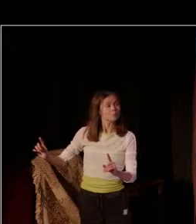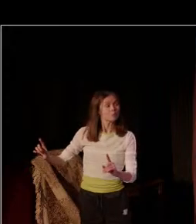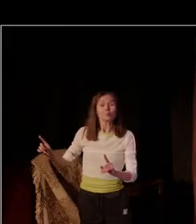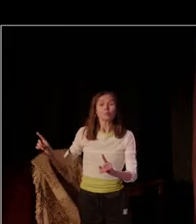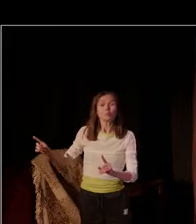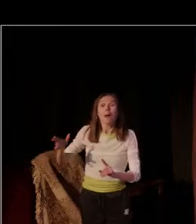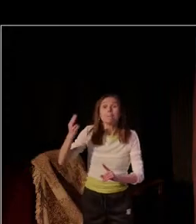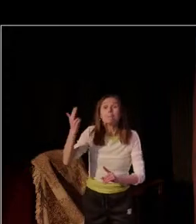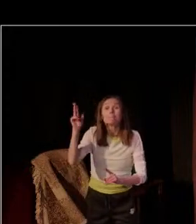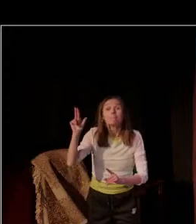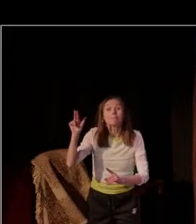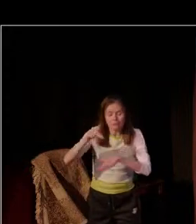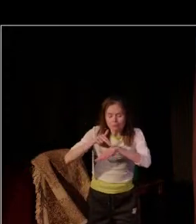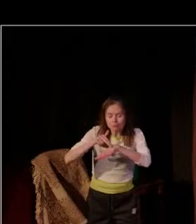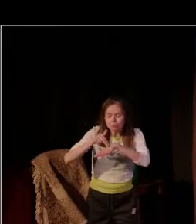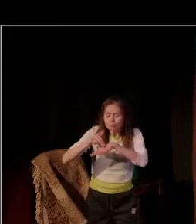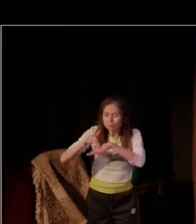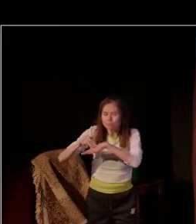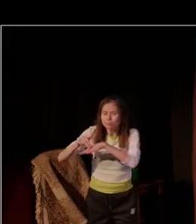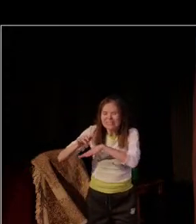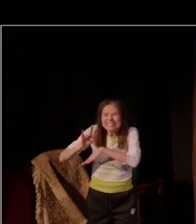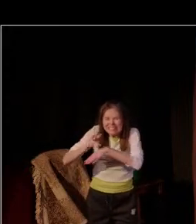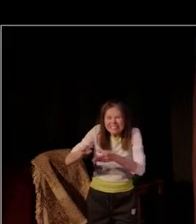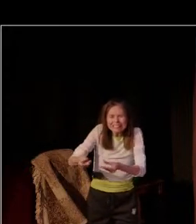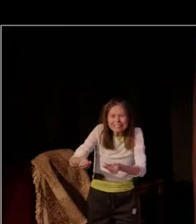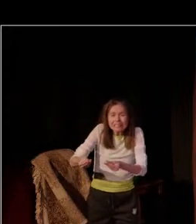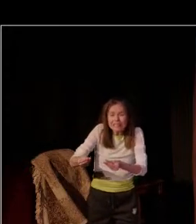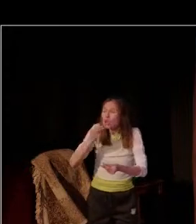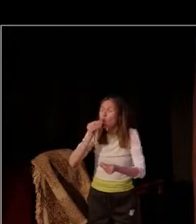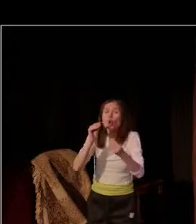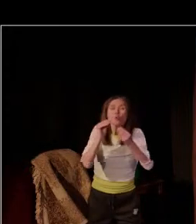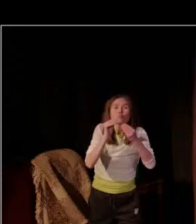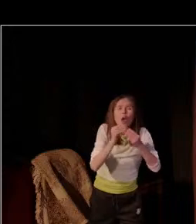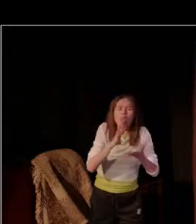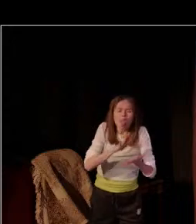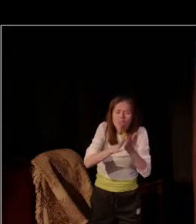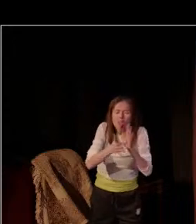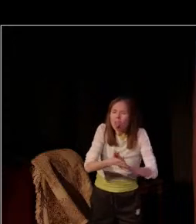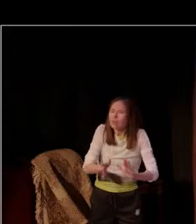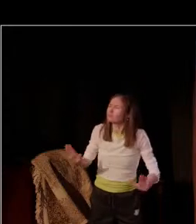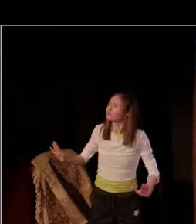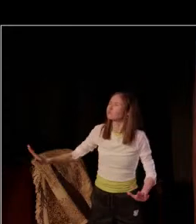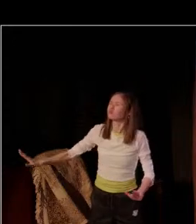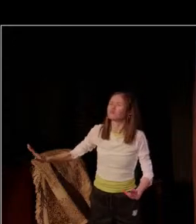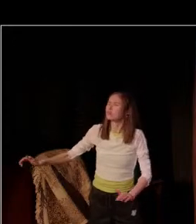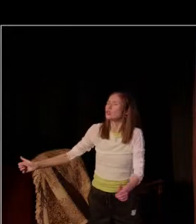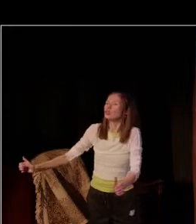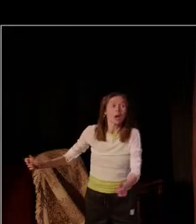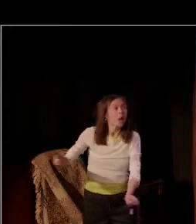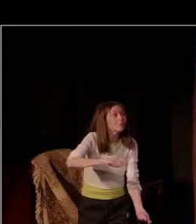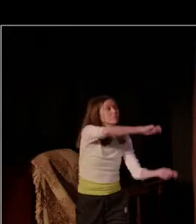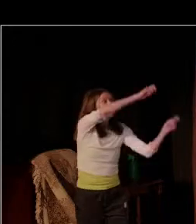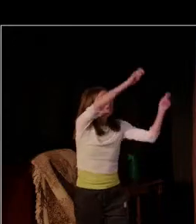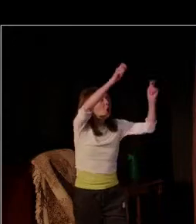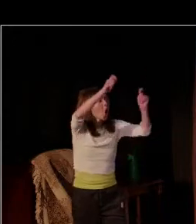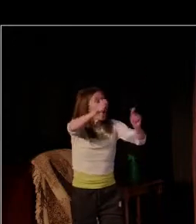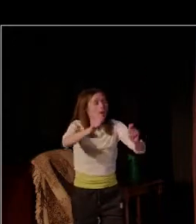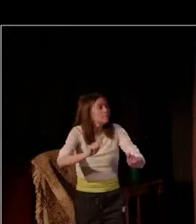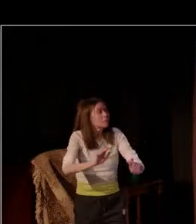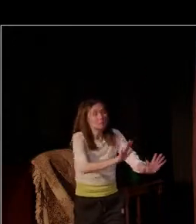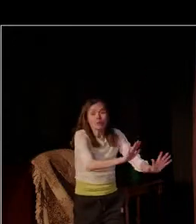upon her lip is wet. You'll mar it if you kiss it. Stain your lip with oily pigment. Shall I cover her?